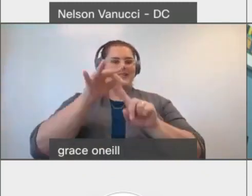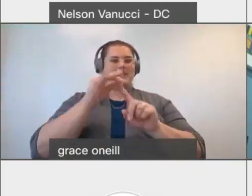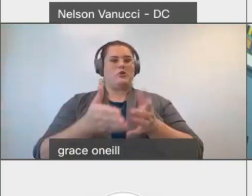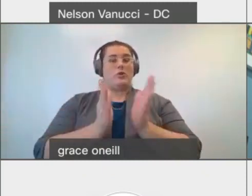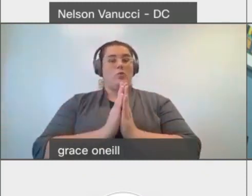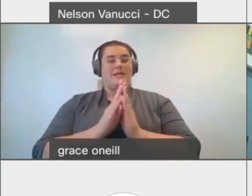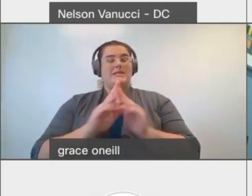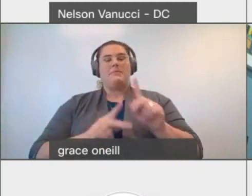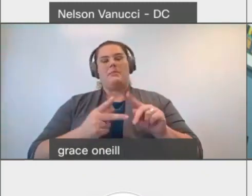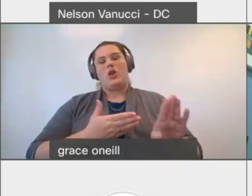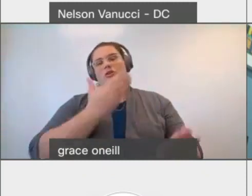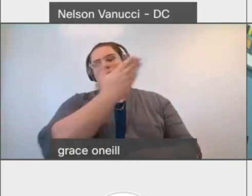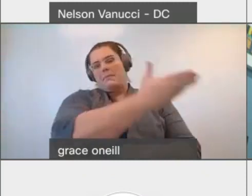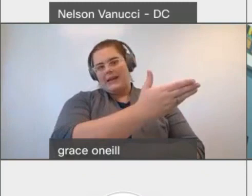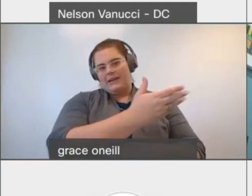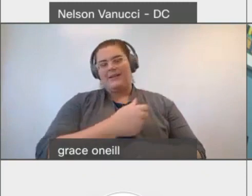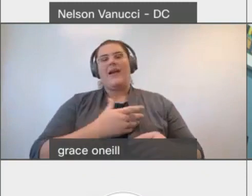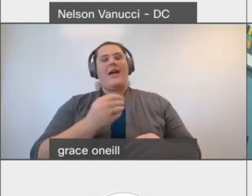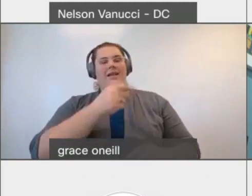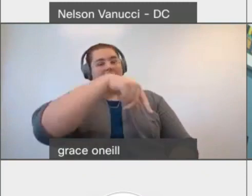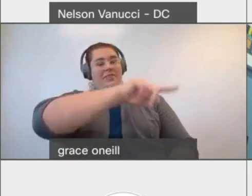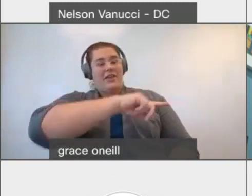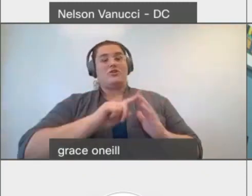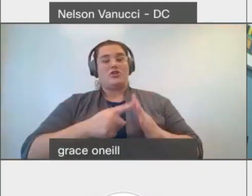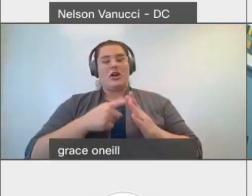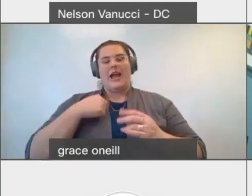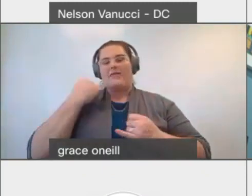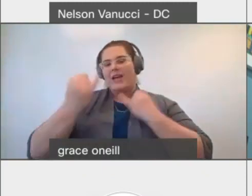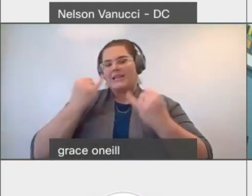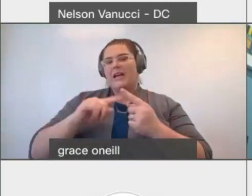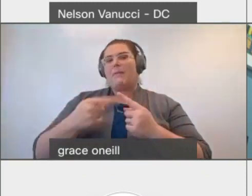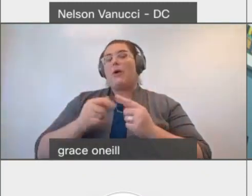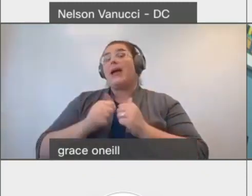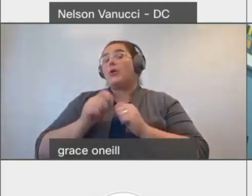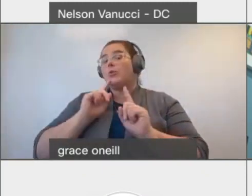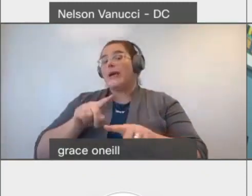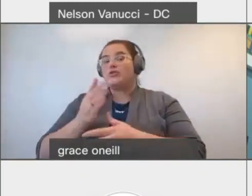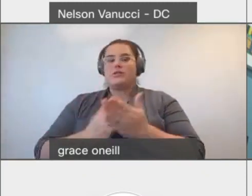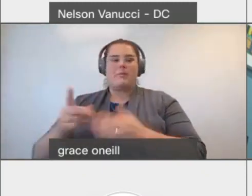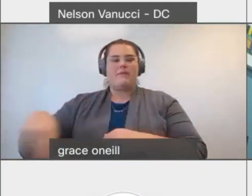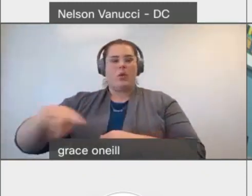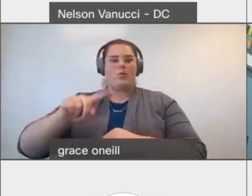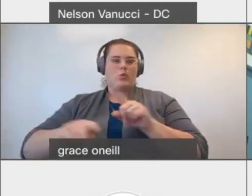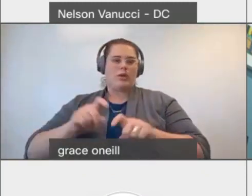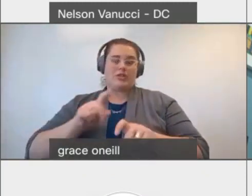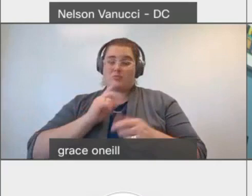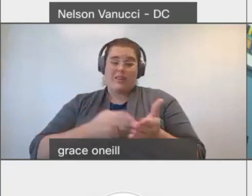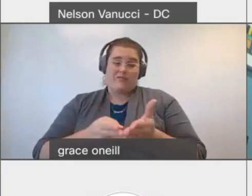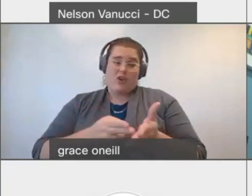submitted and beginning to get an idea about how to answer some of those questions, quite frankly.